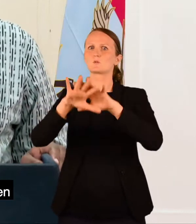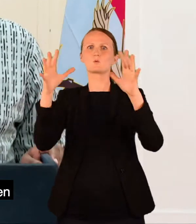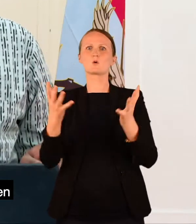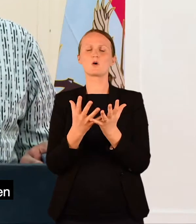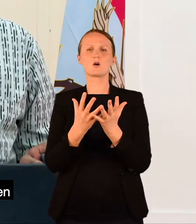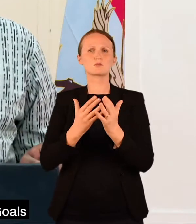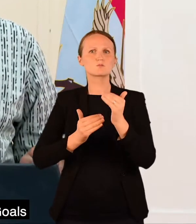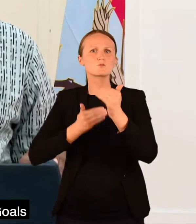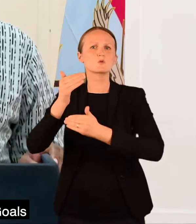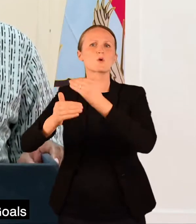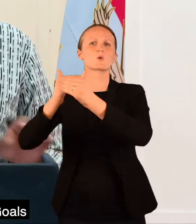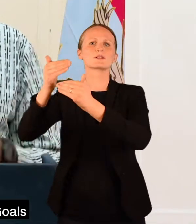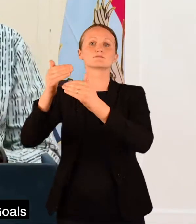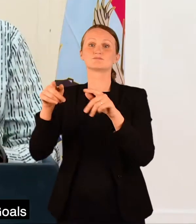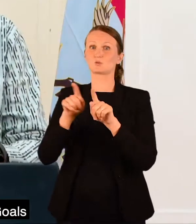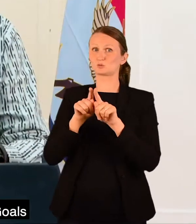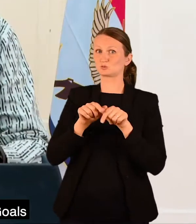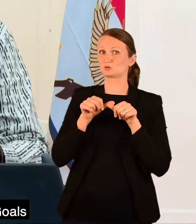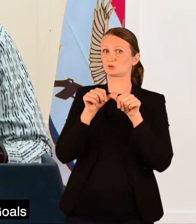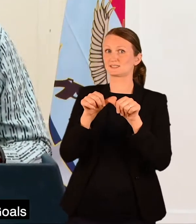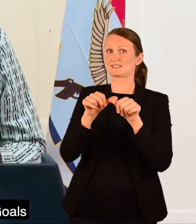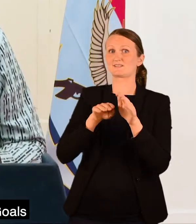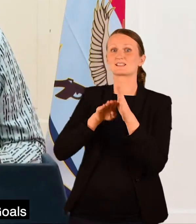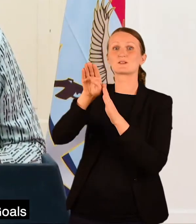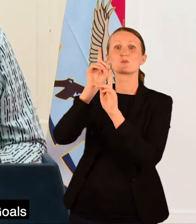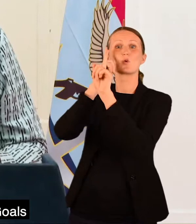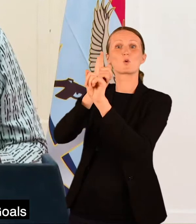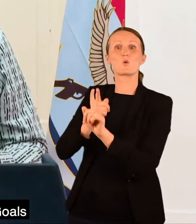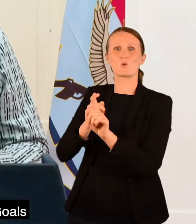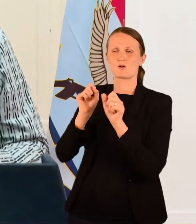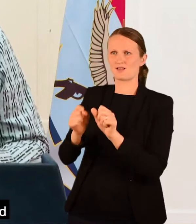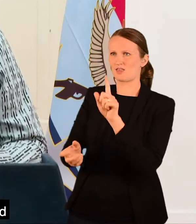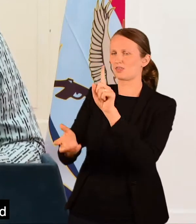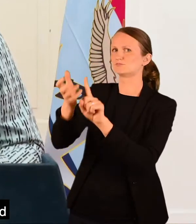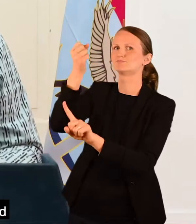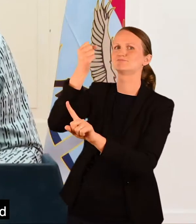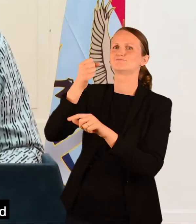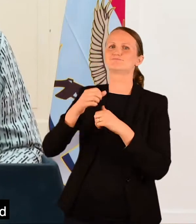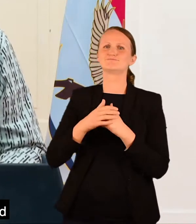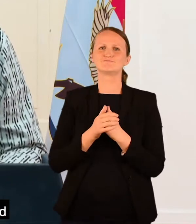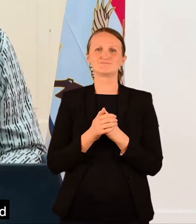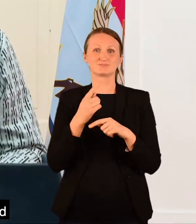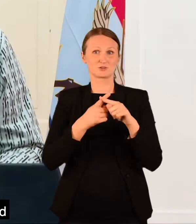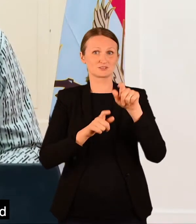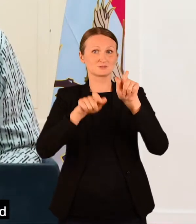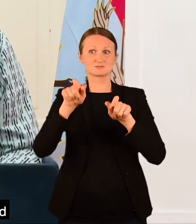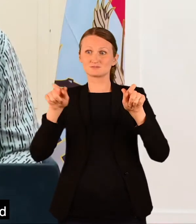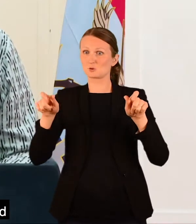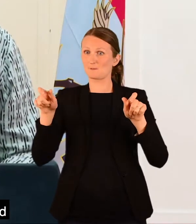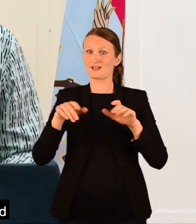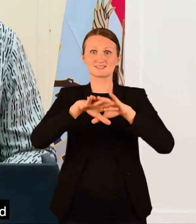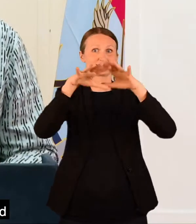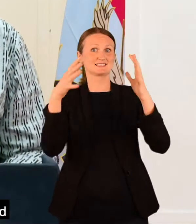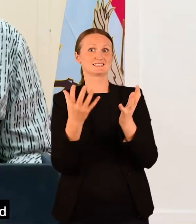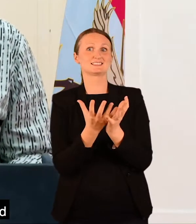progress, spurs the achievement of the Sustainable Development Goals, and forges global citizens who are